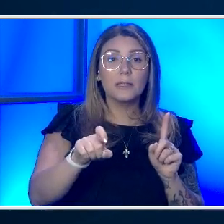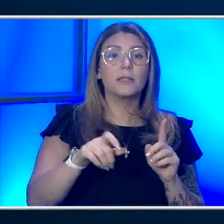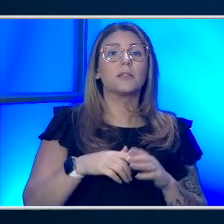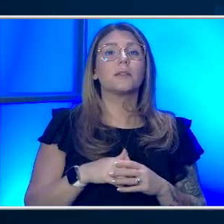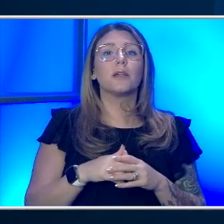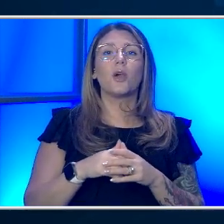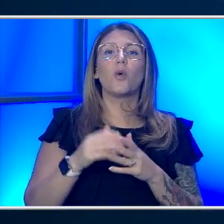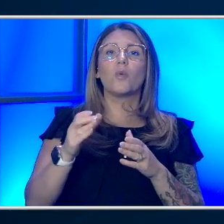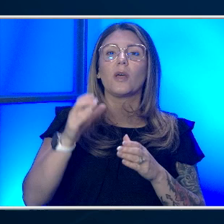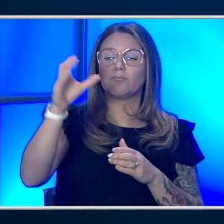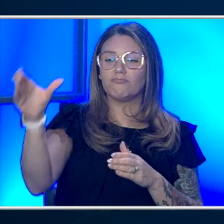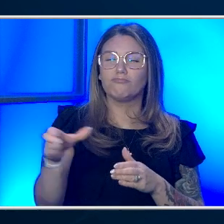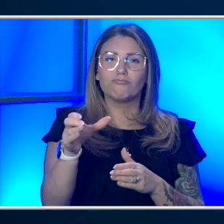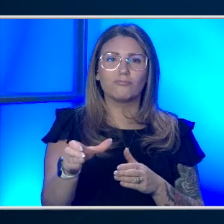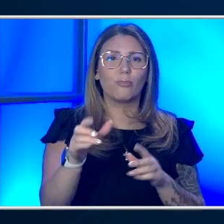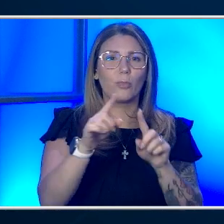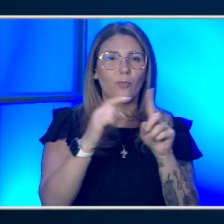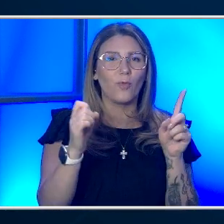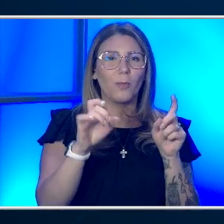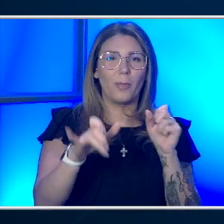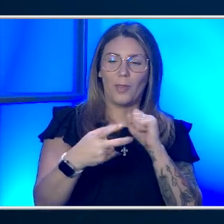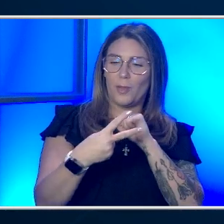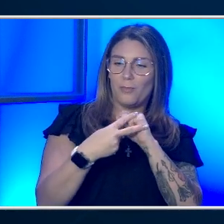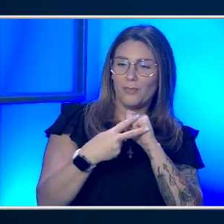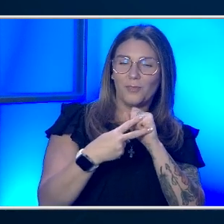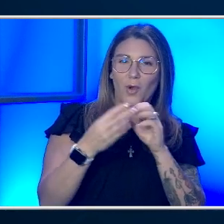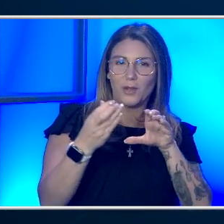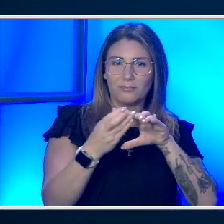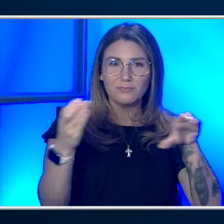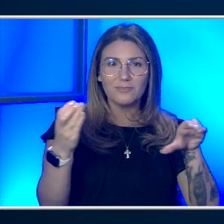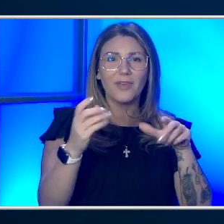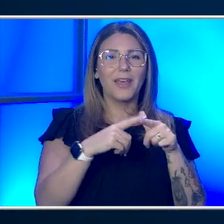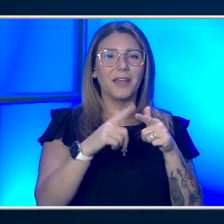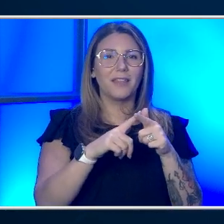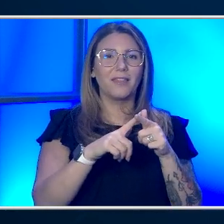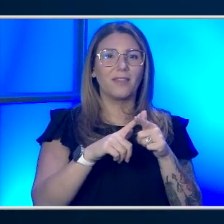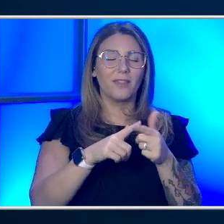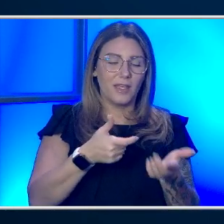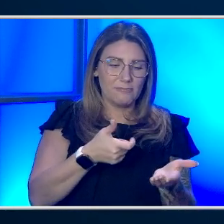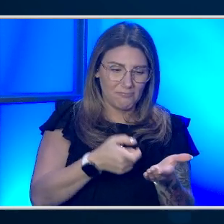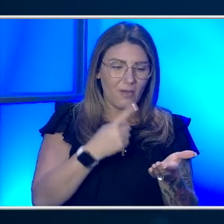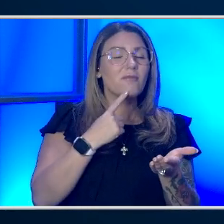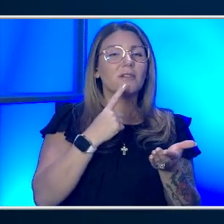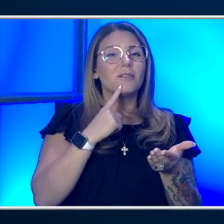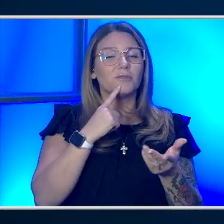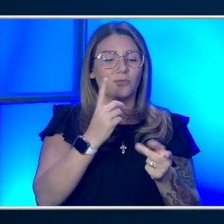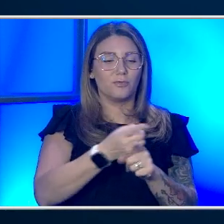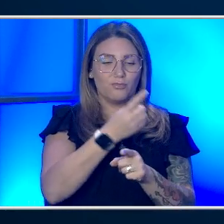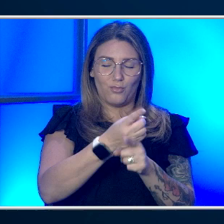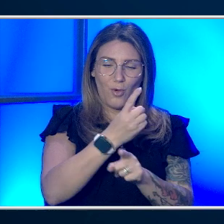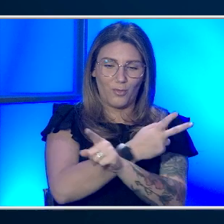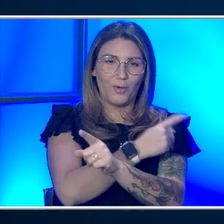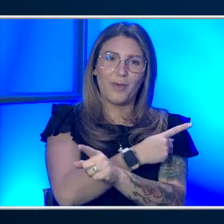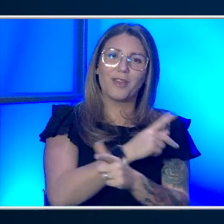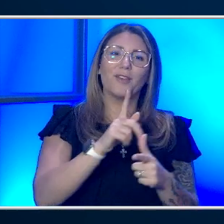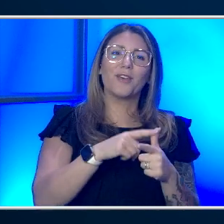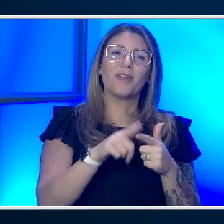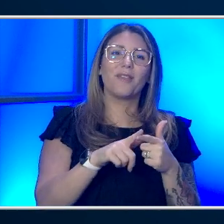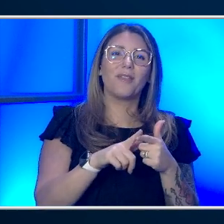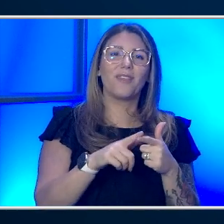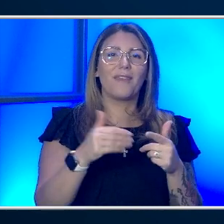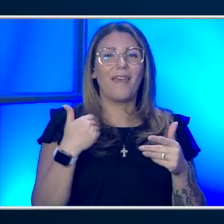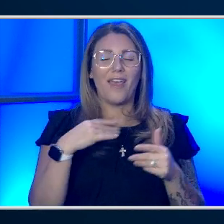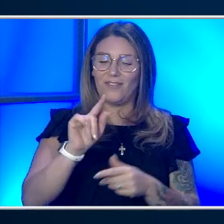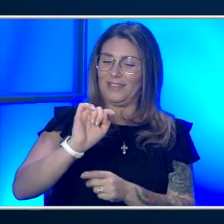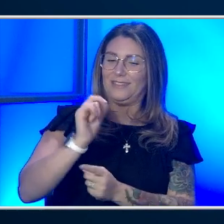the storage container and do some more scanning to verify it's going to the correct patient, and then have some tags they add to it for